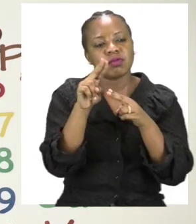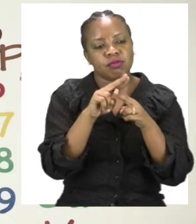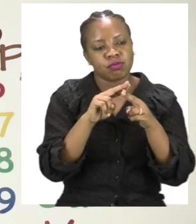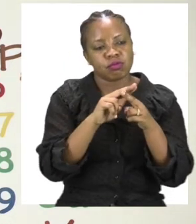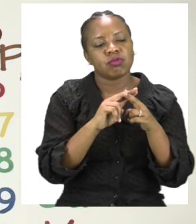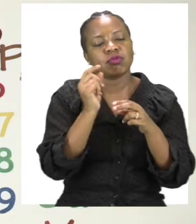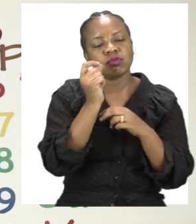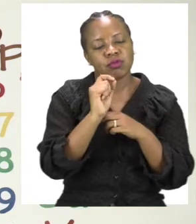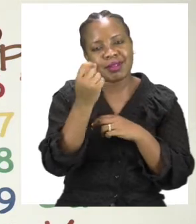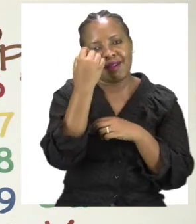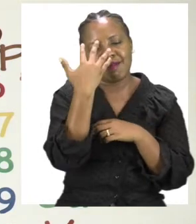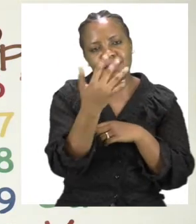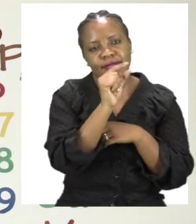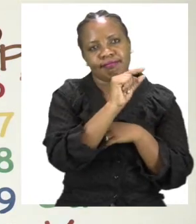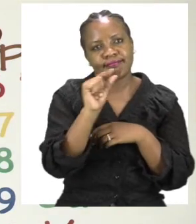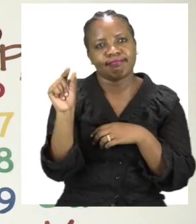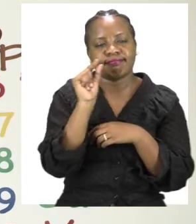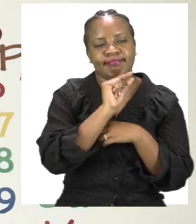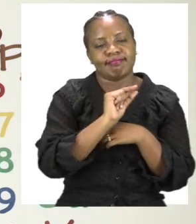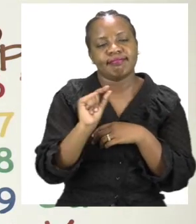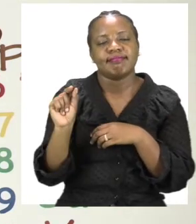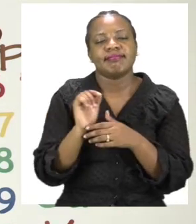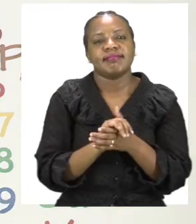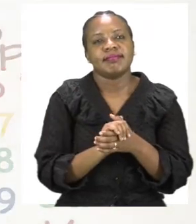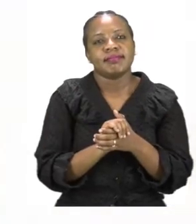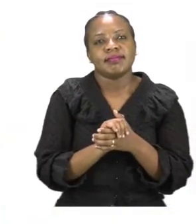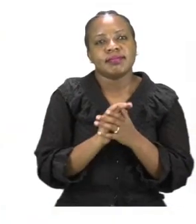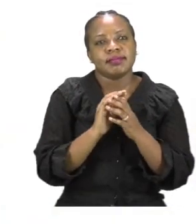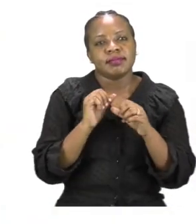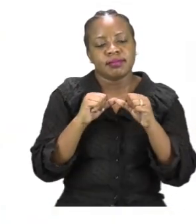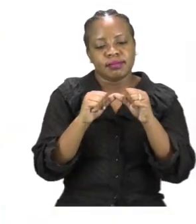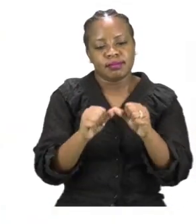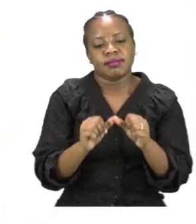Now, let us move on to page 23.